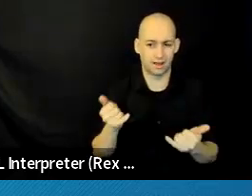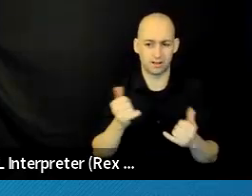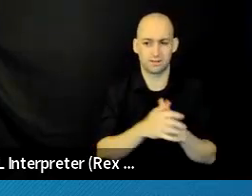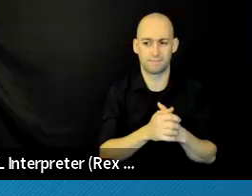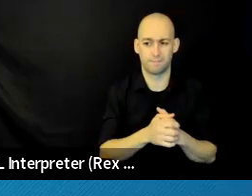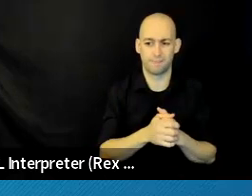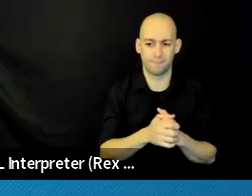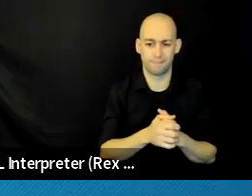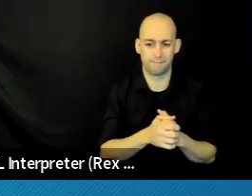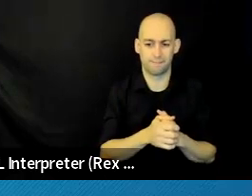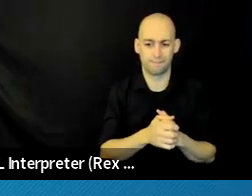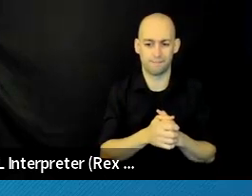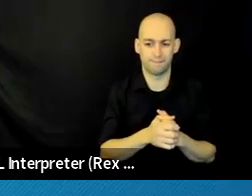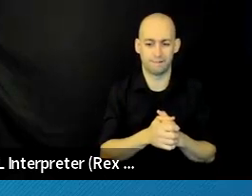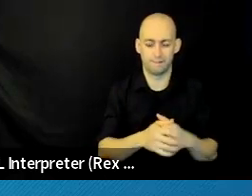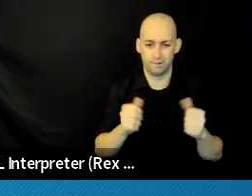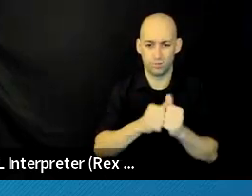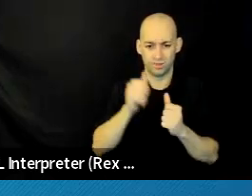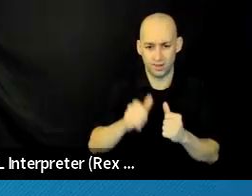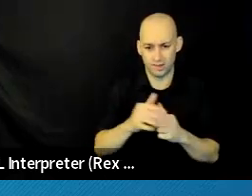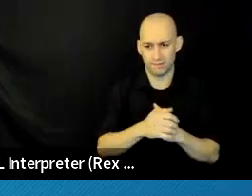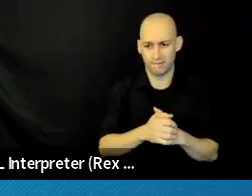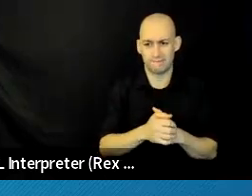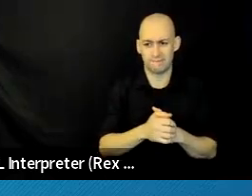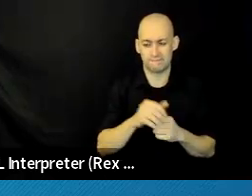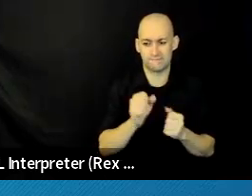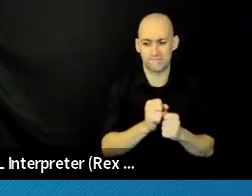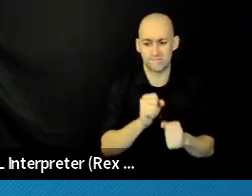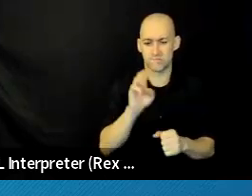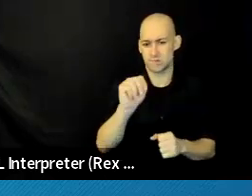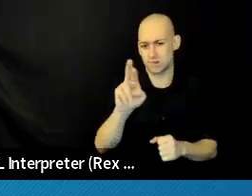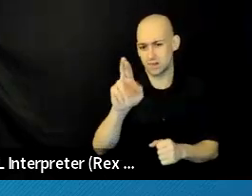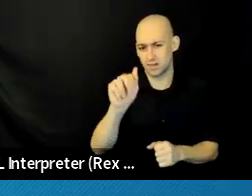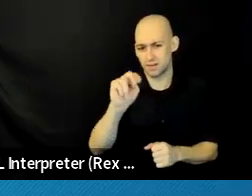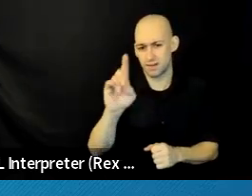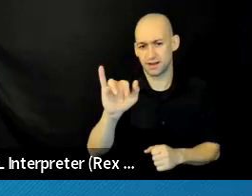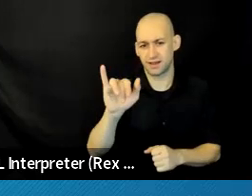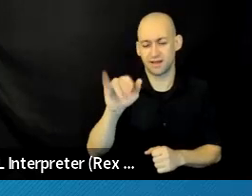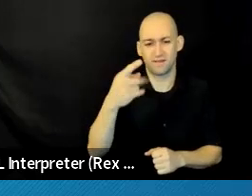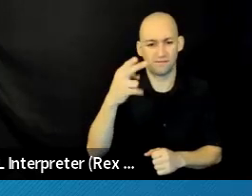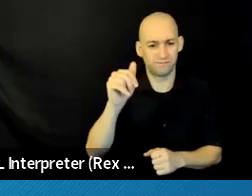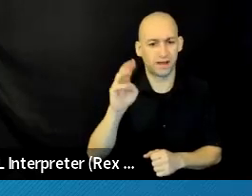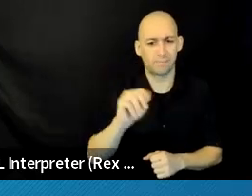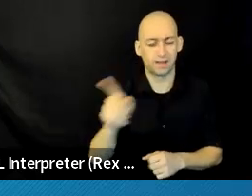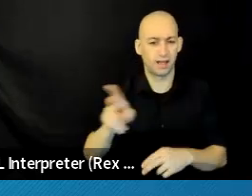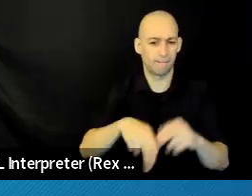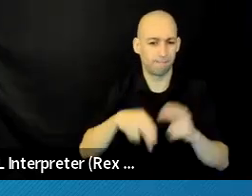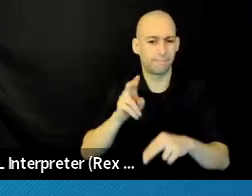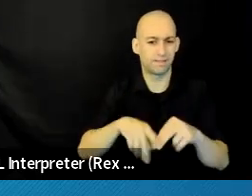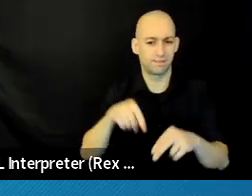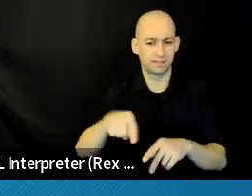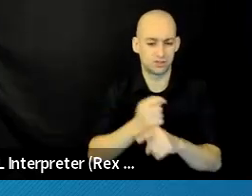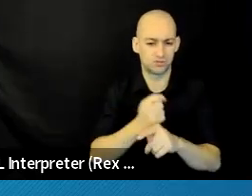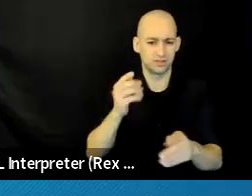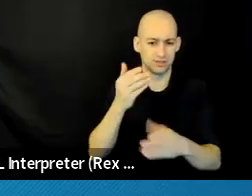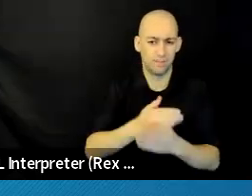So with that, Mr. Andy Pham, who built the truck stop, will talk to you about the